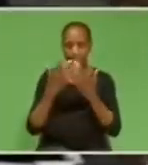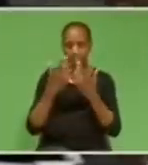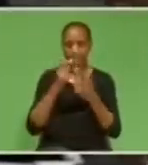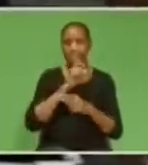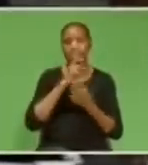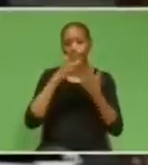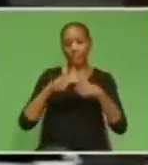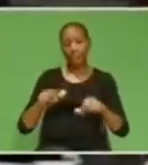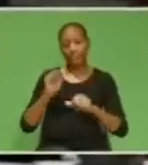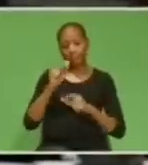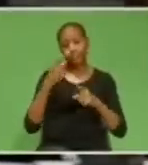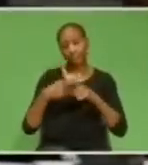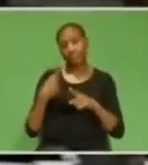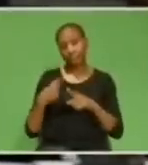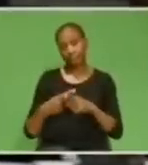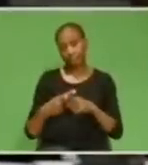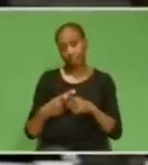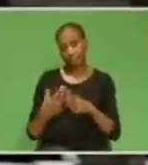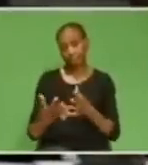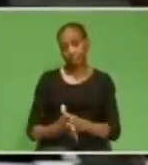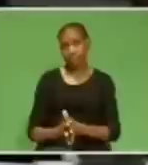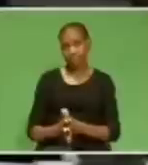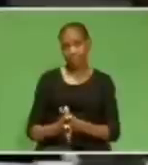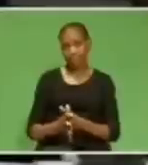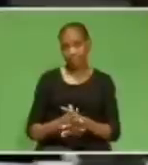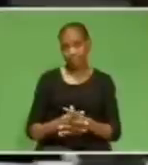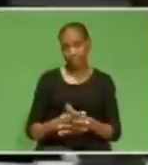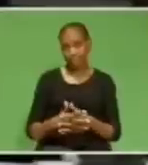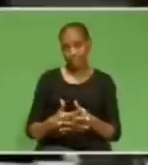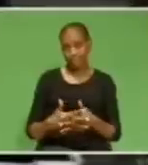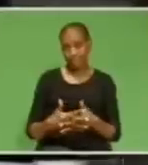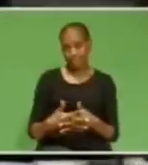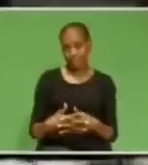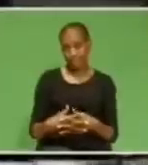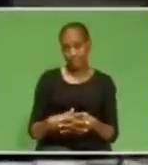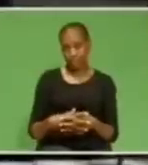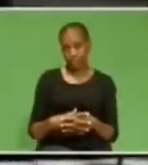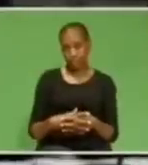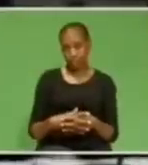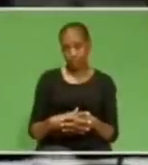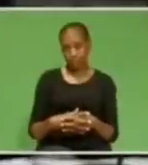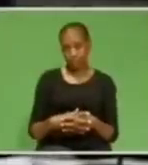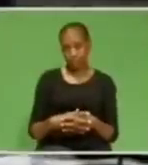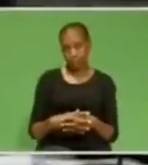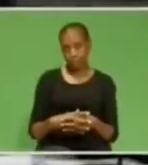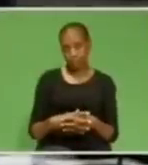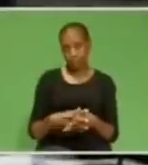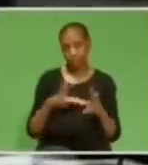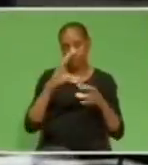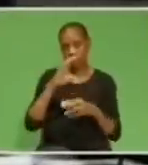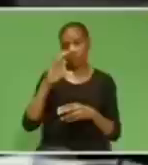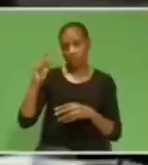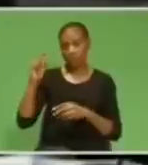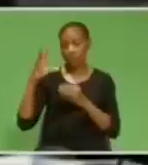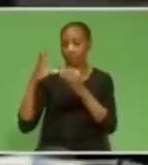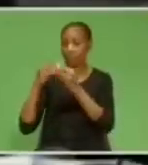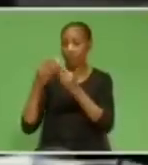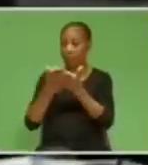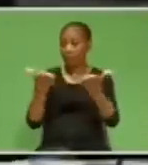Mandibulise umongameli, Chief Whip, CCT